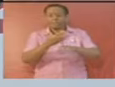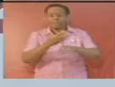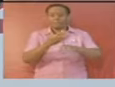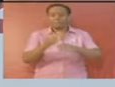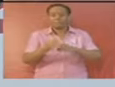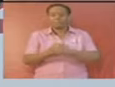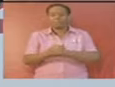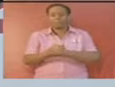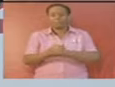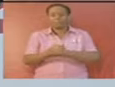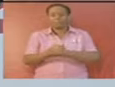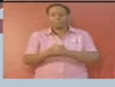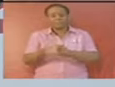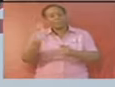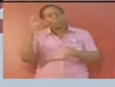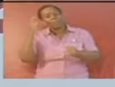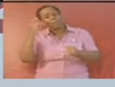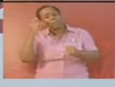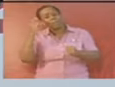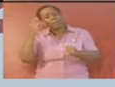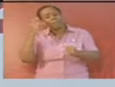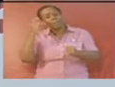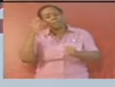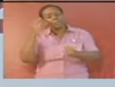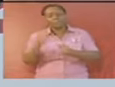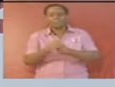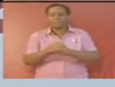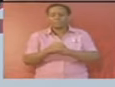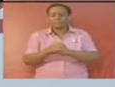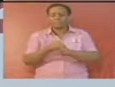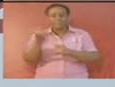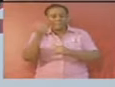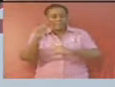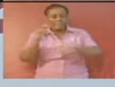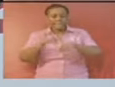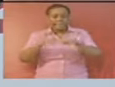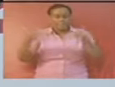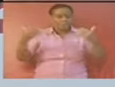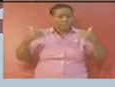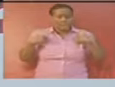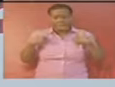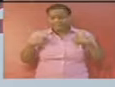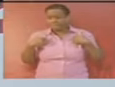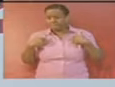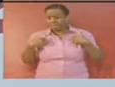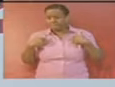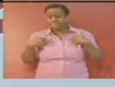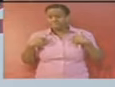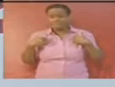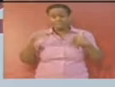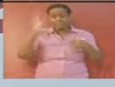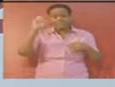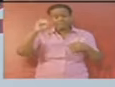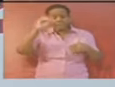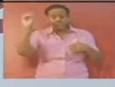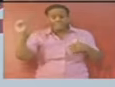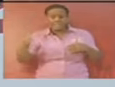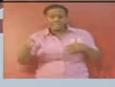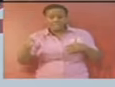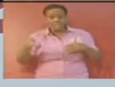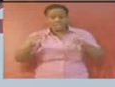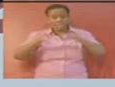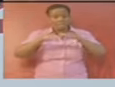individual in a 50% crowd can keep on a mask, social distance, your chance